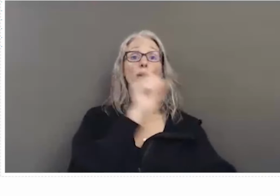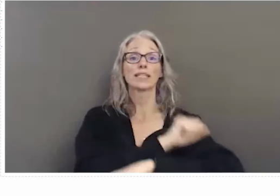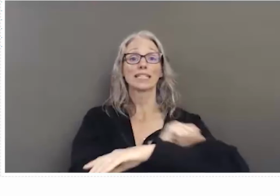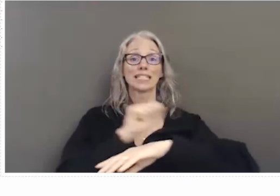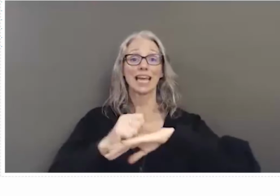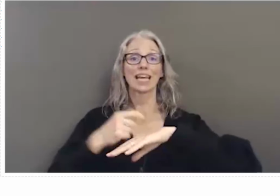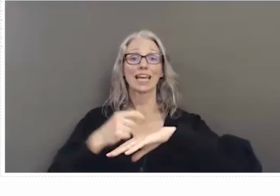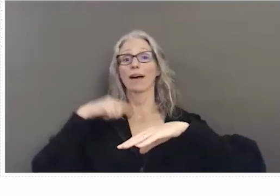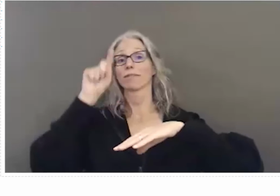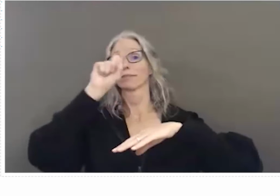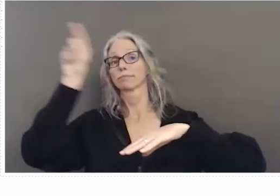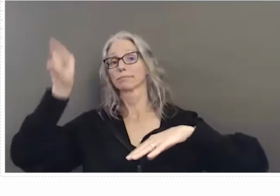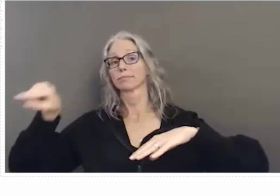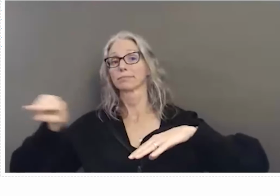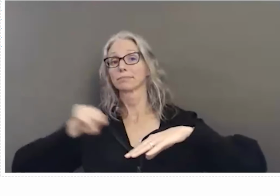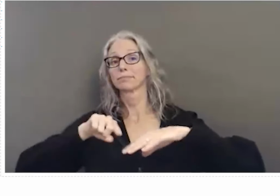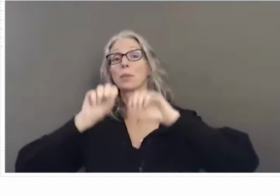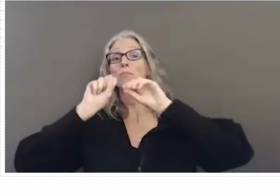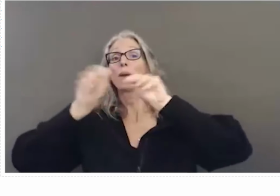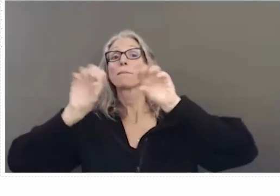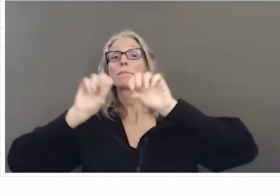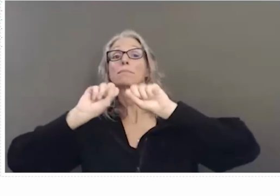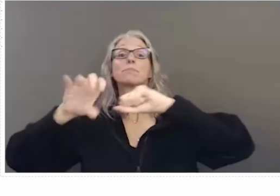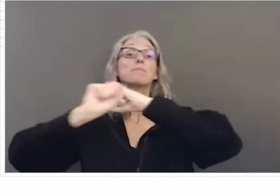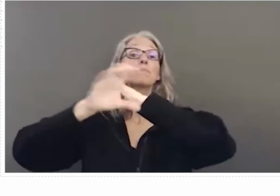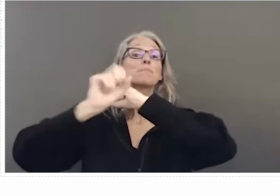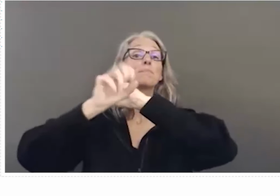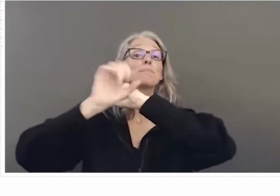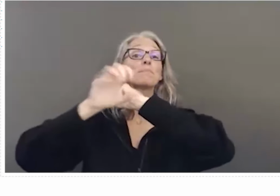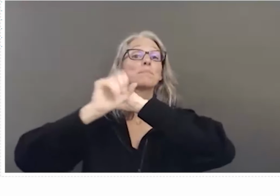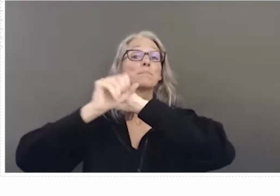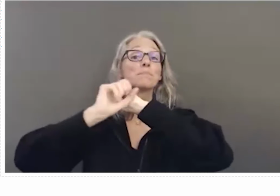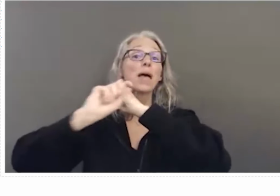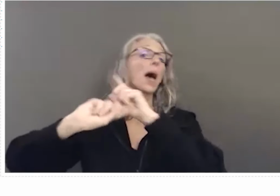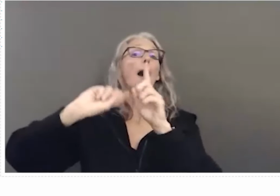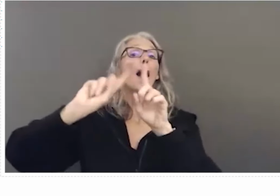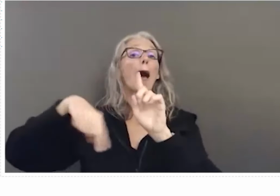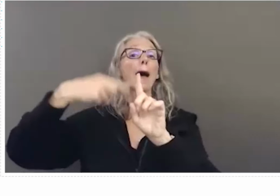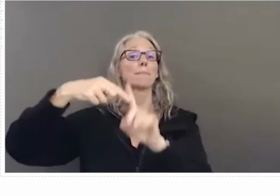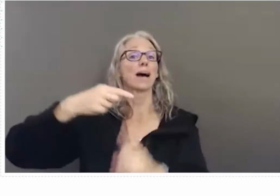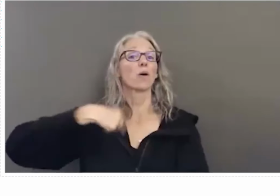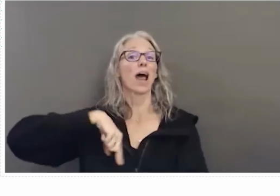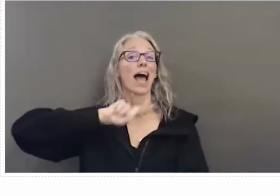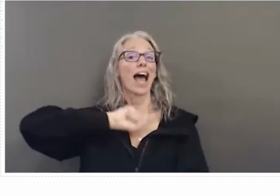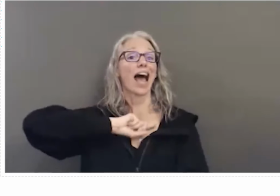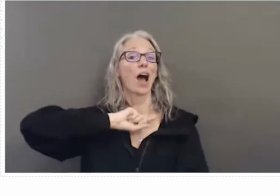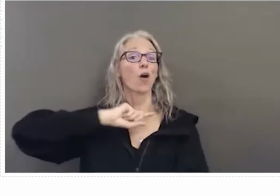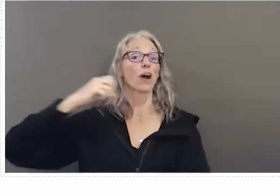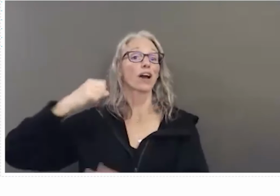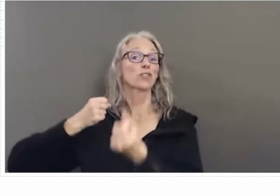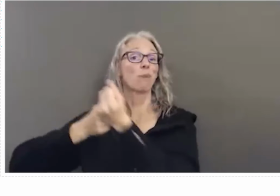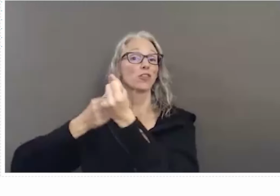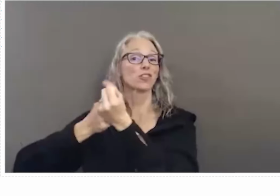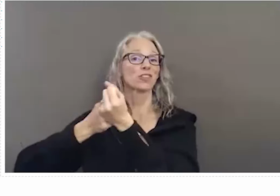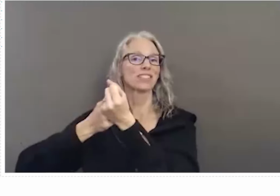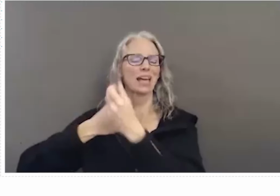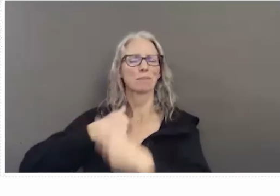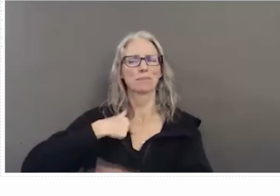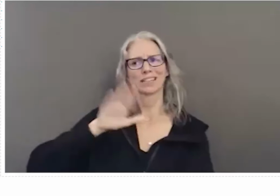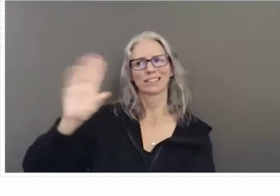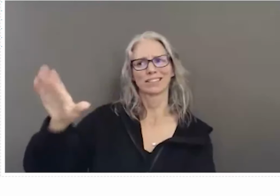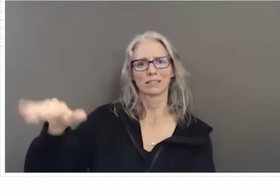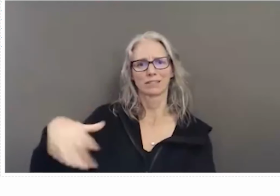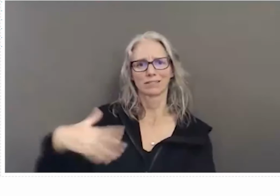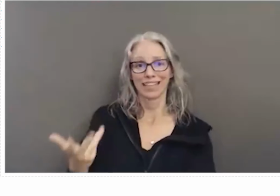about one of our sponsors. And I was like, well, first of all, there's sunlight 24 hours a day during our festival, so screens aren't great. We don't project